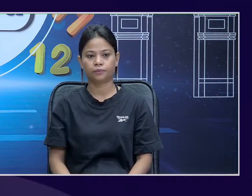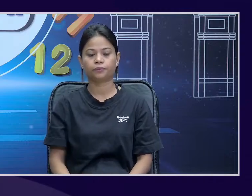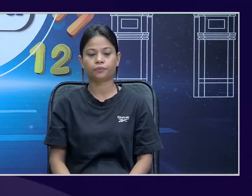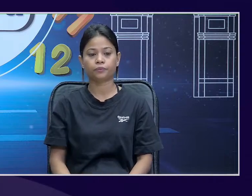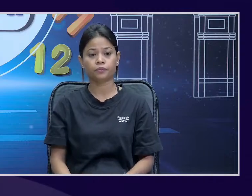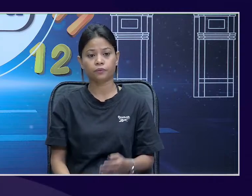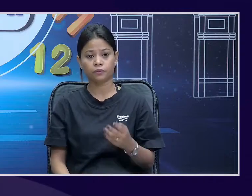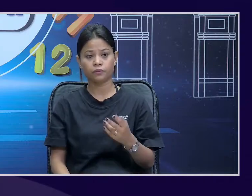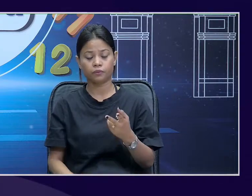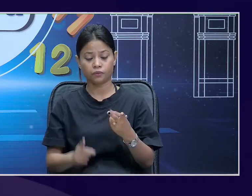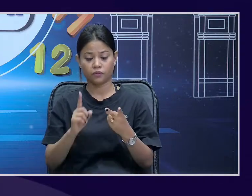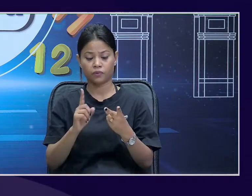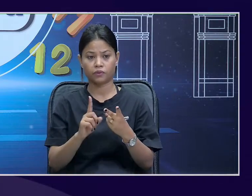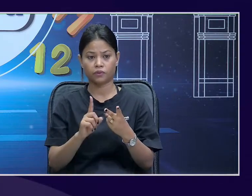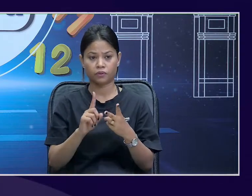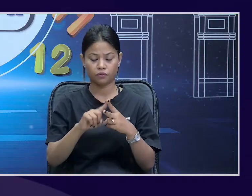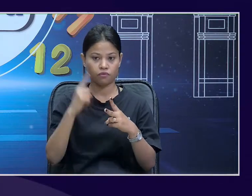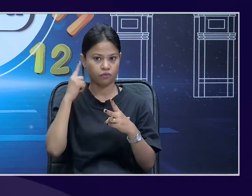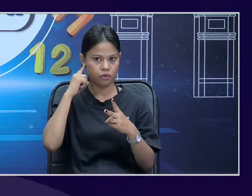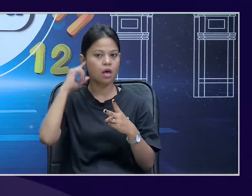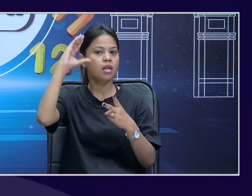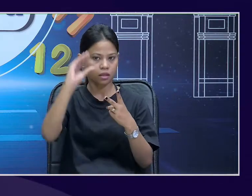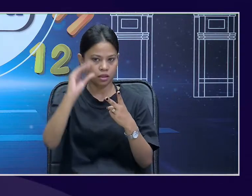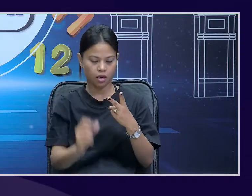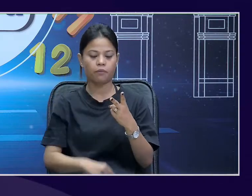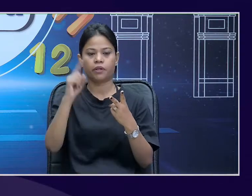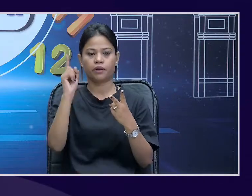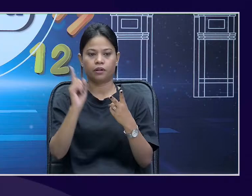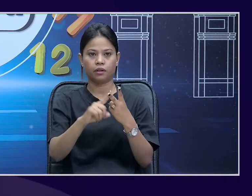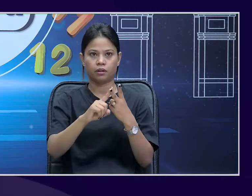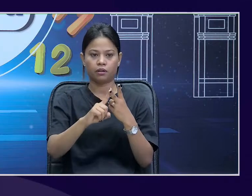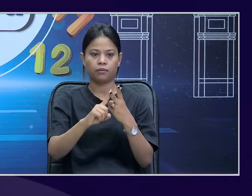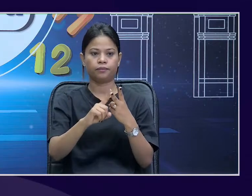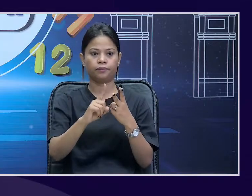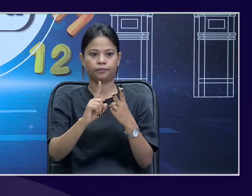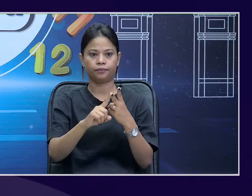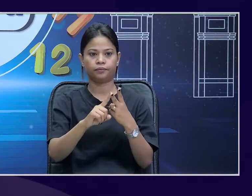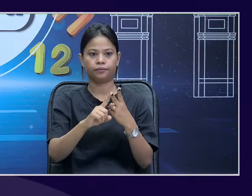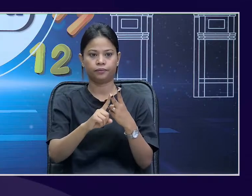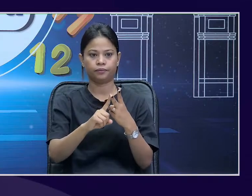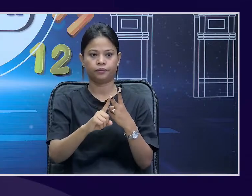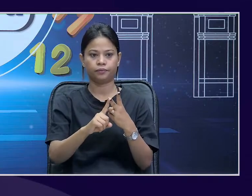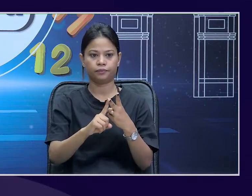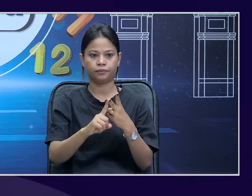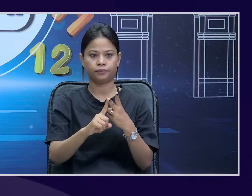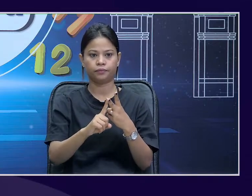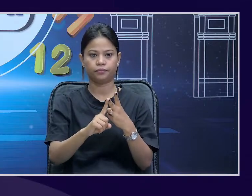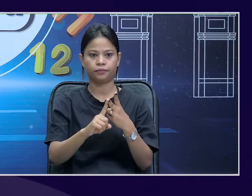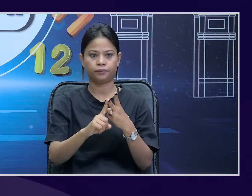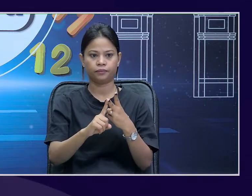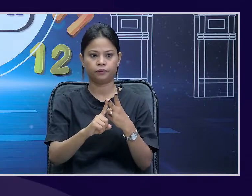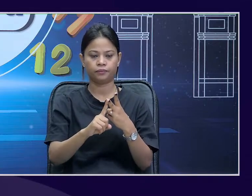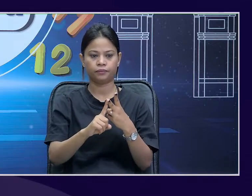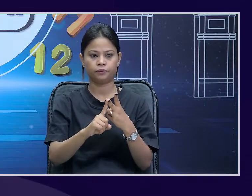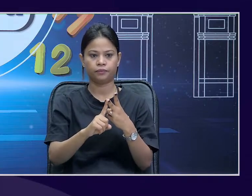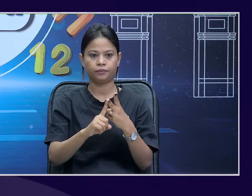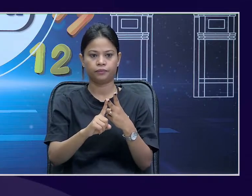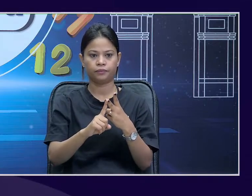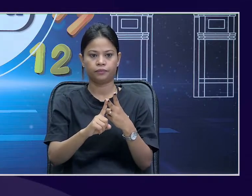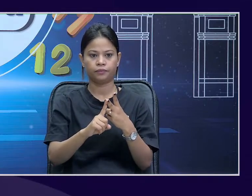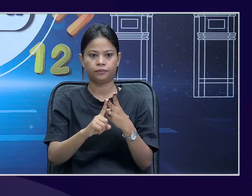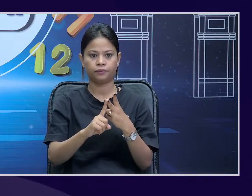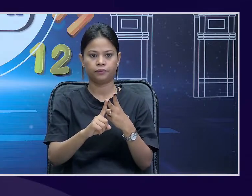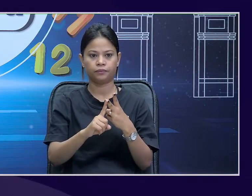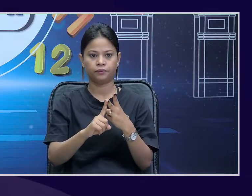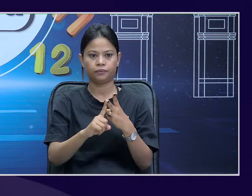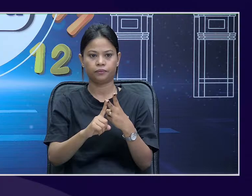need to be seated on, not in front, directly in front, but on the side of where the teacher can see. A